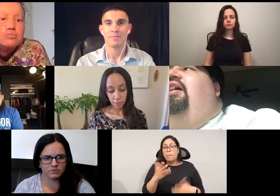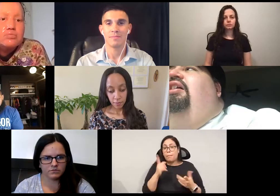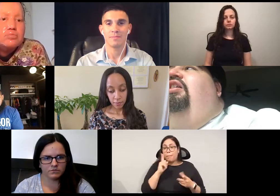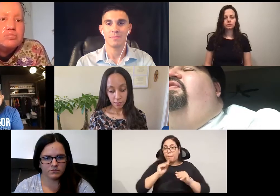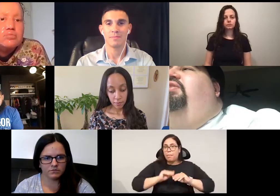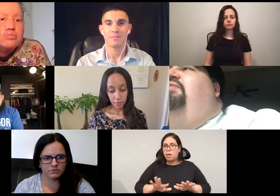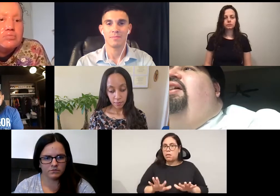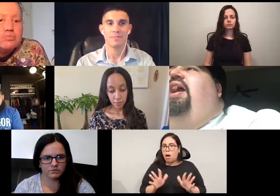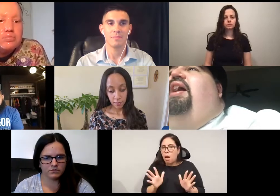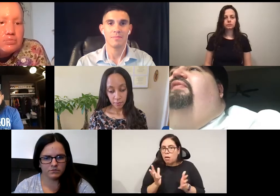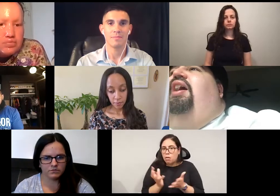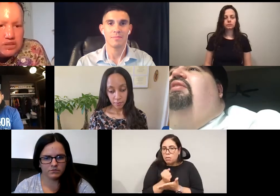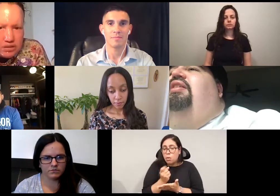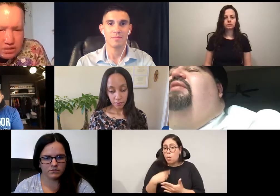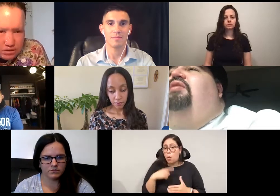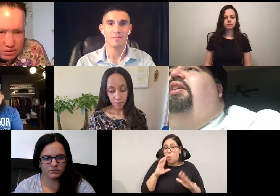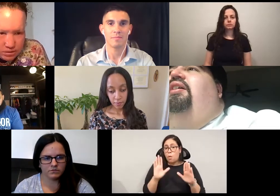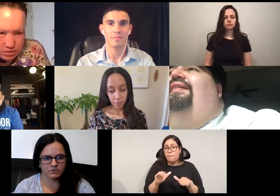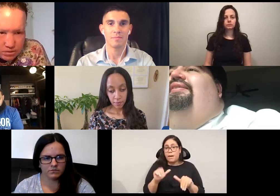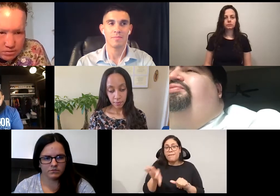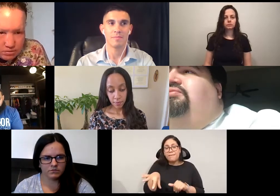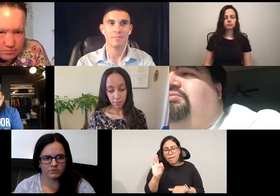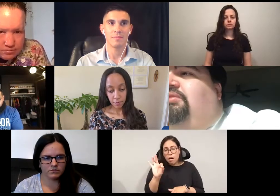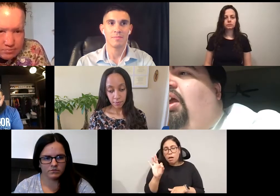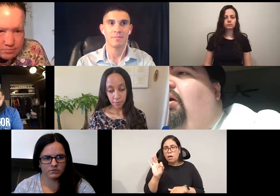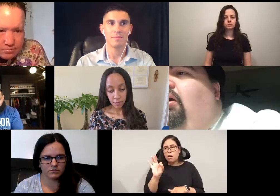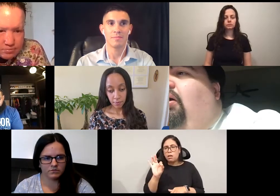hey, hopefully we can find someone